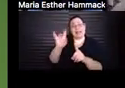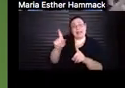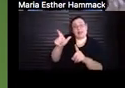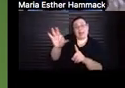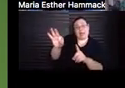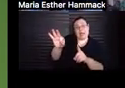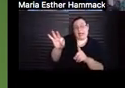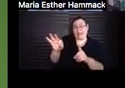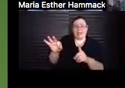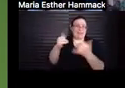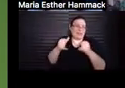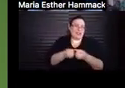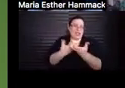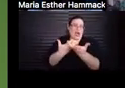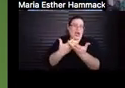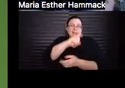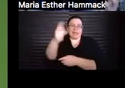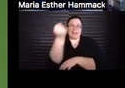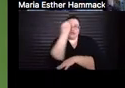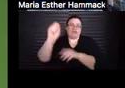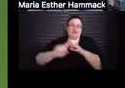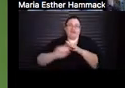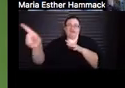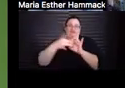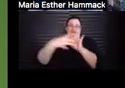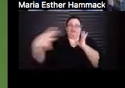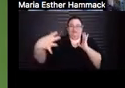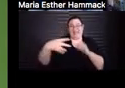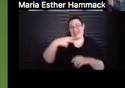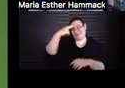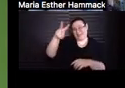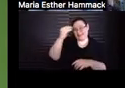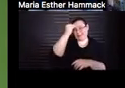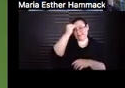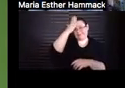not prevent the Texas Revolution, as Mexico quickly learned. And so